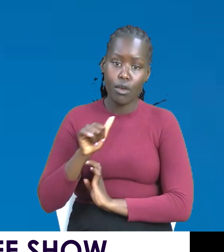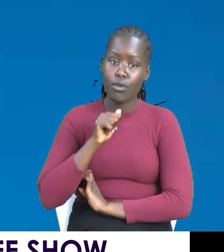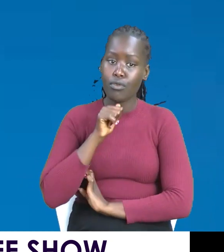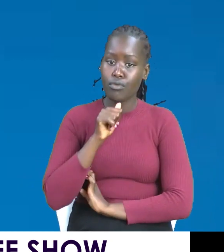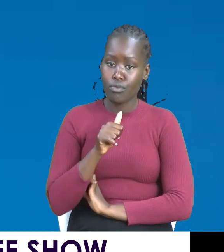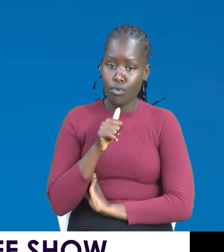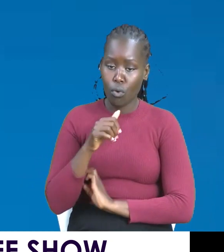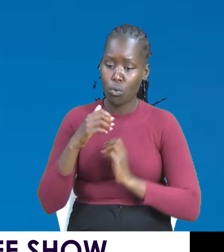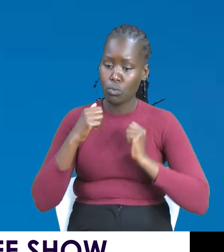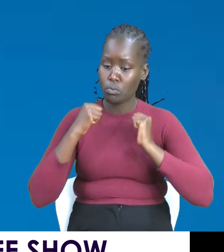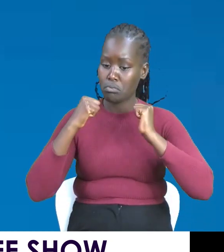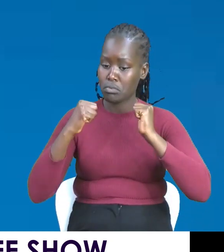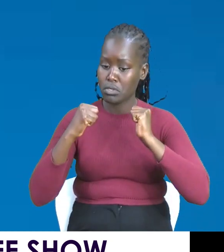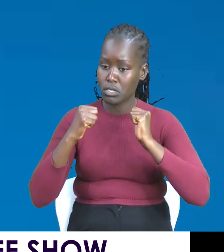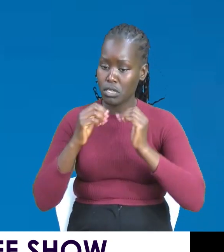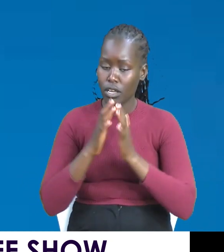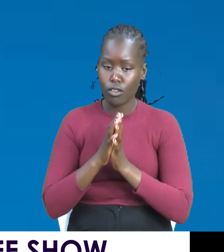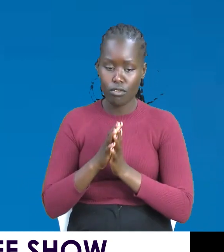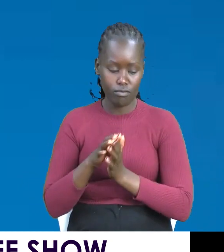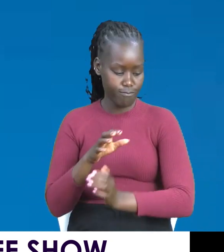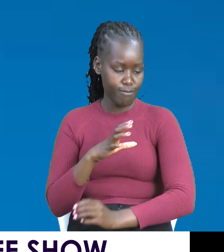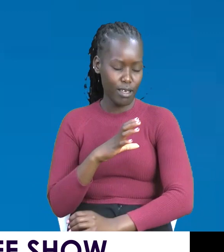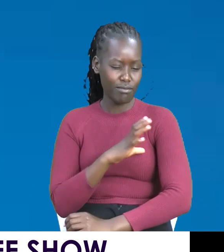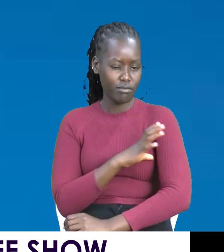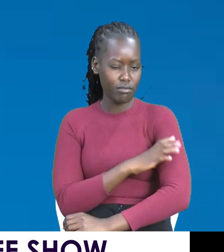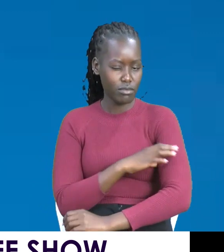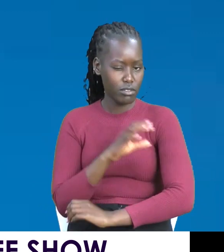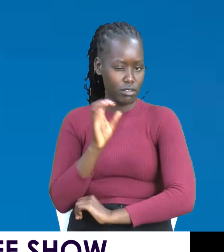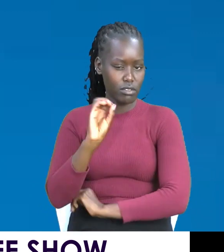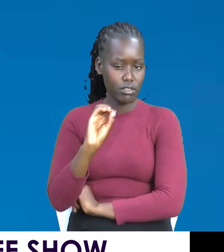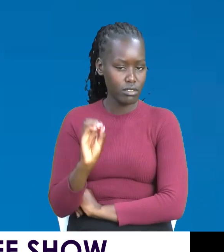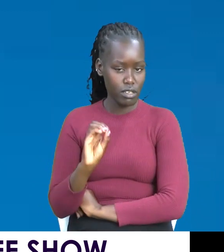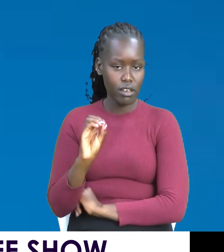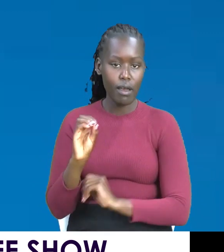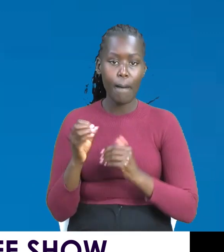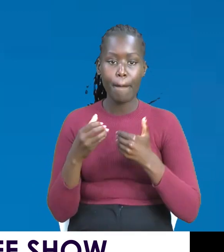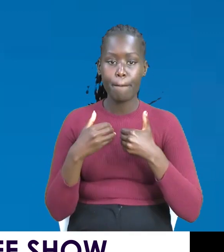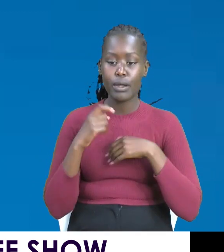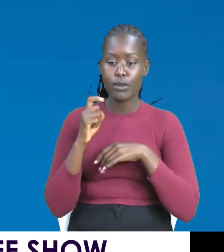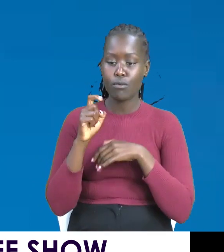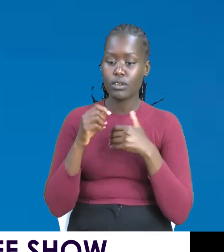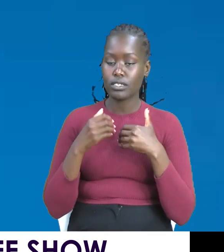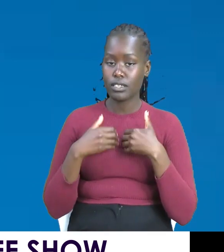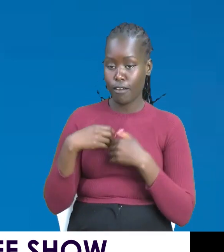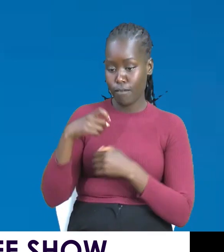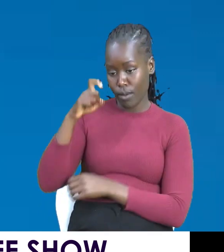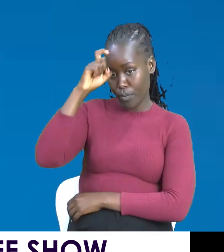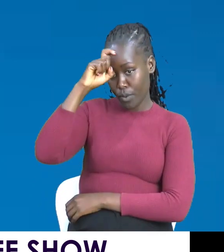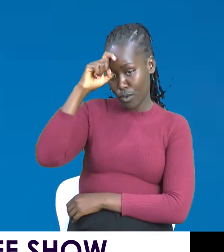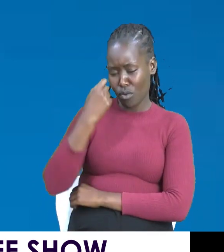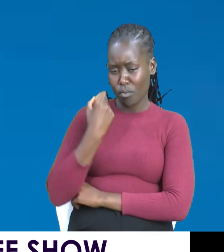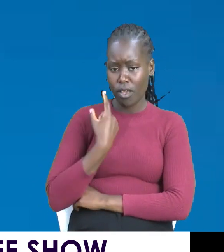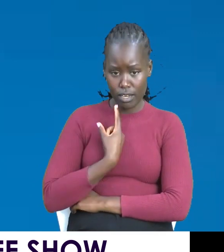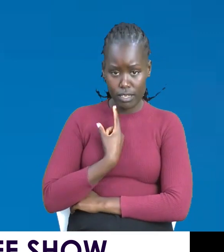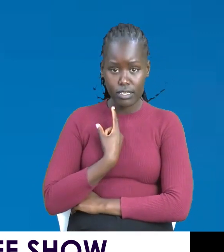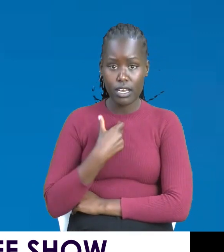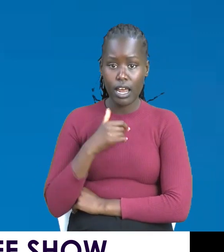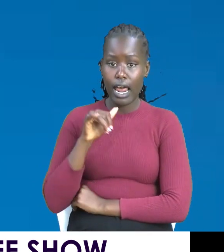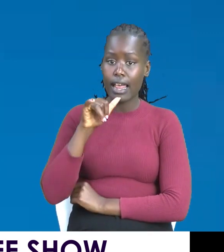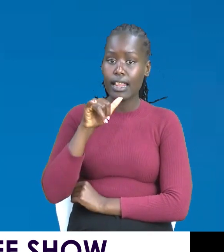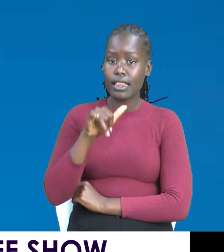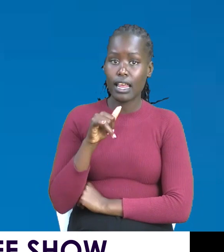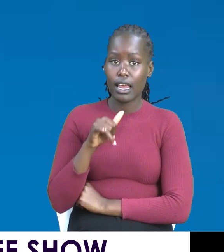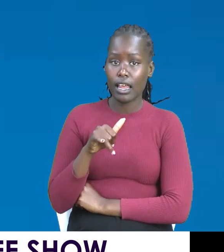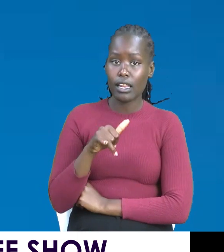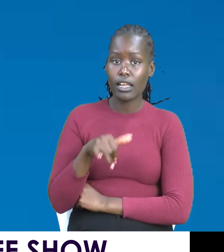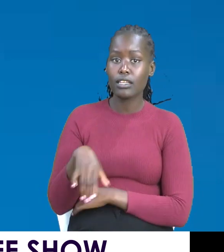the strength of the muscles. It takes a lot of wisdom. You should understand that you are